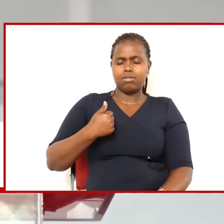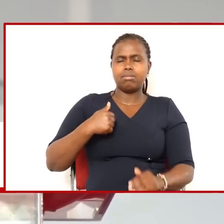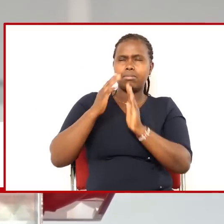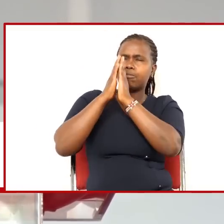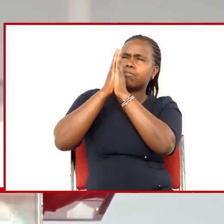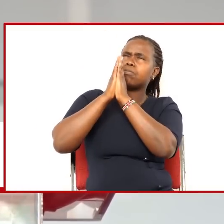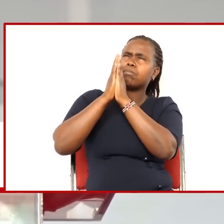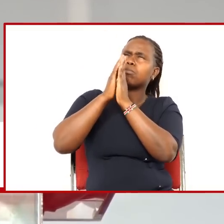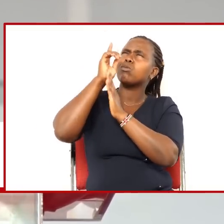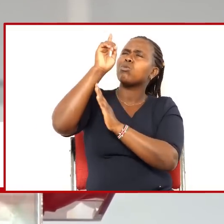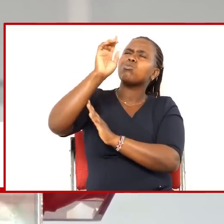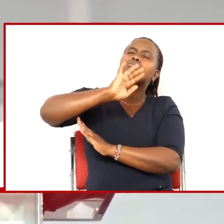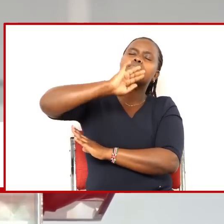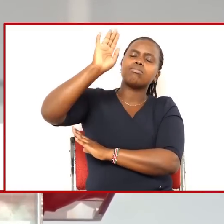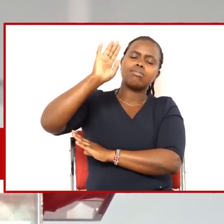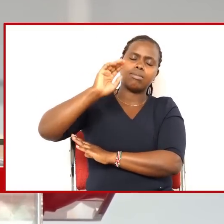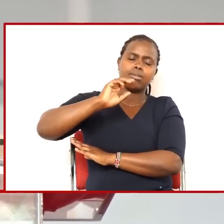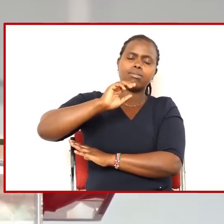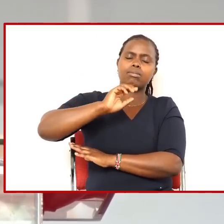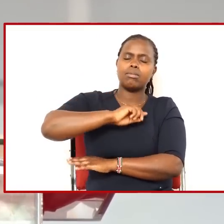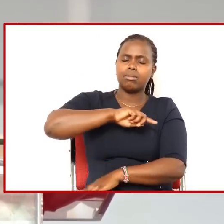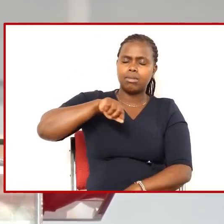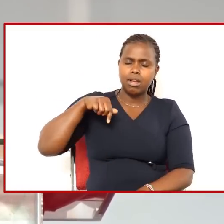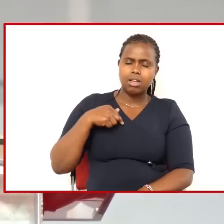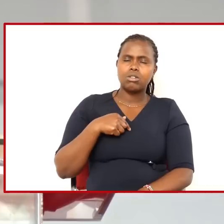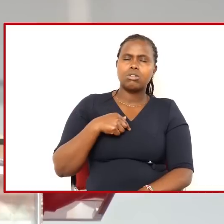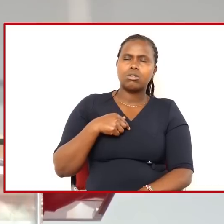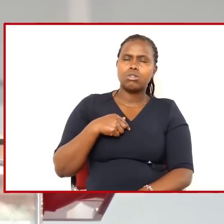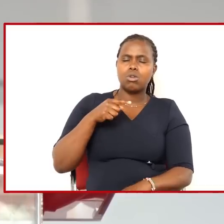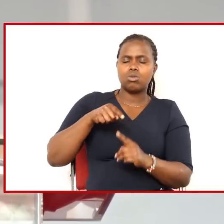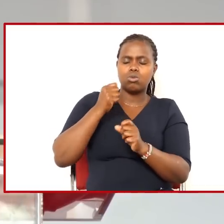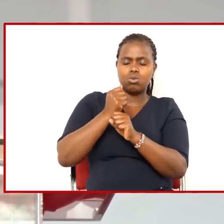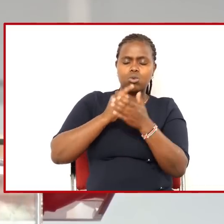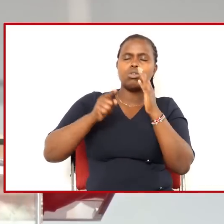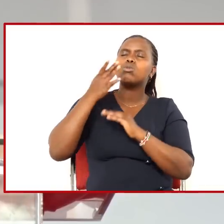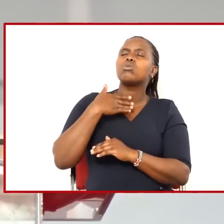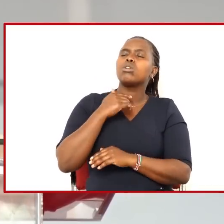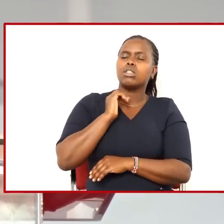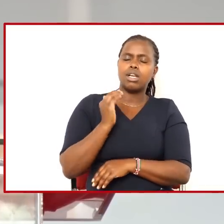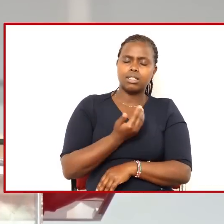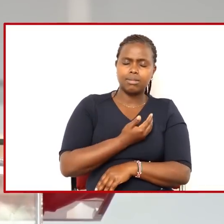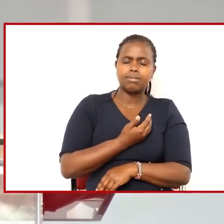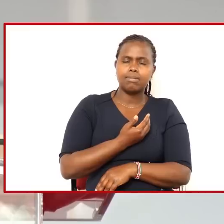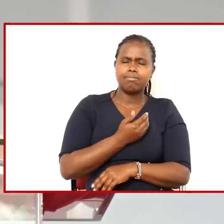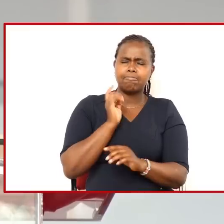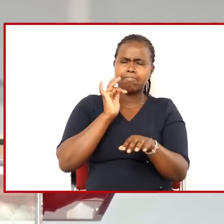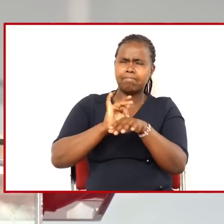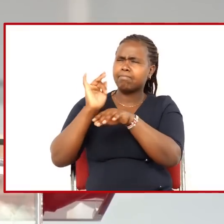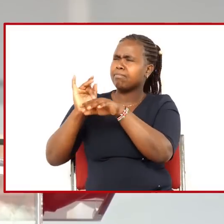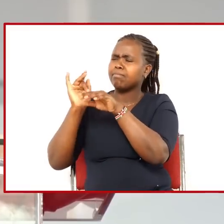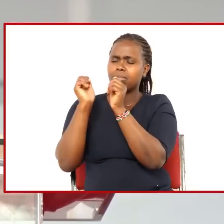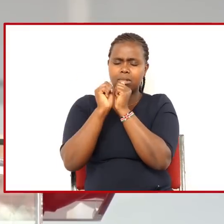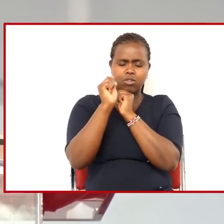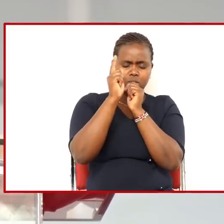Lord, you will restore us to what you want us to be. Reach each one of